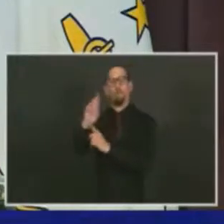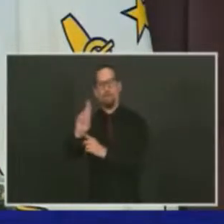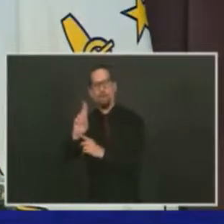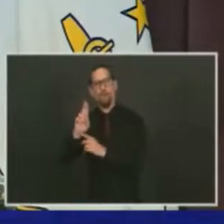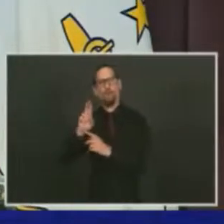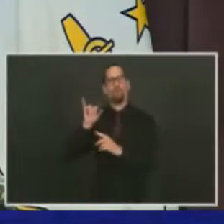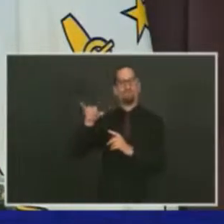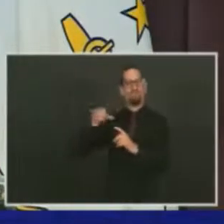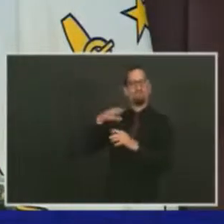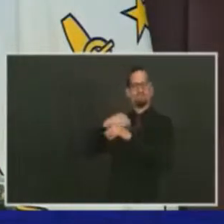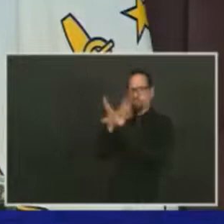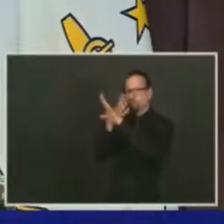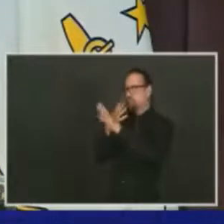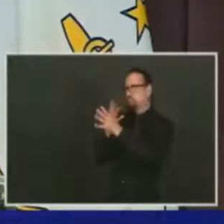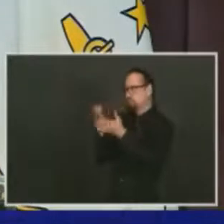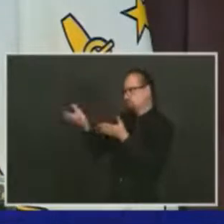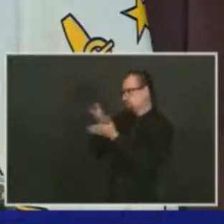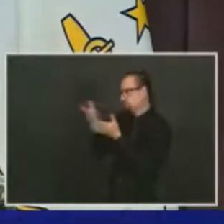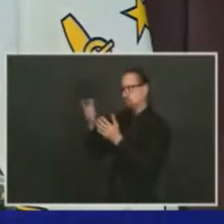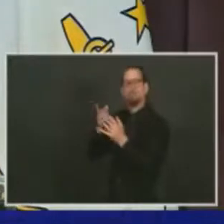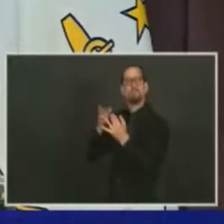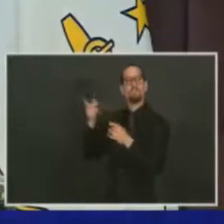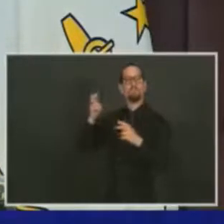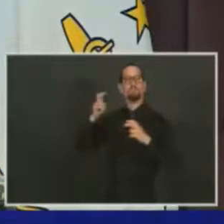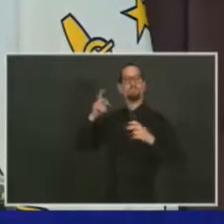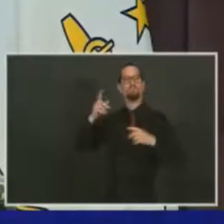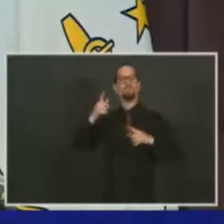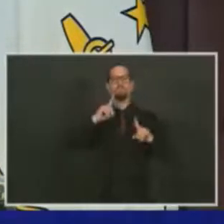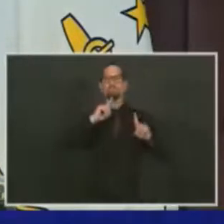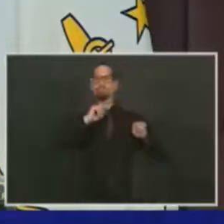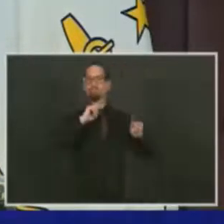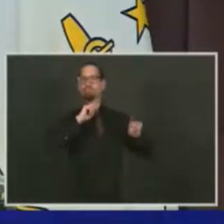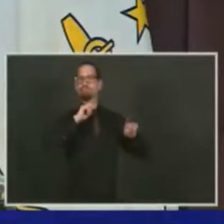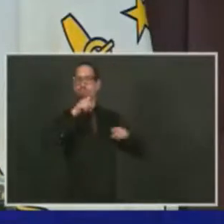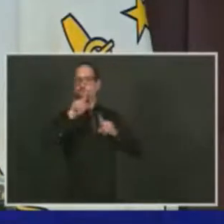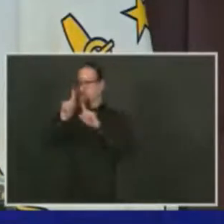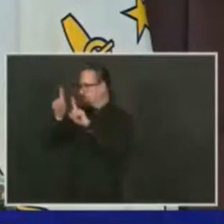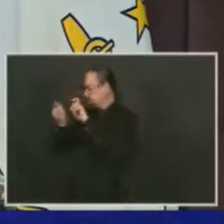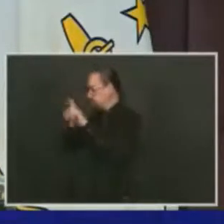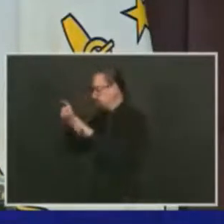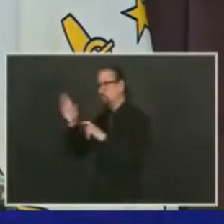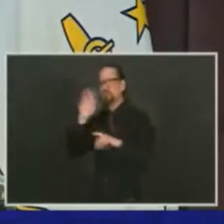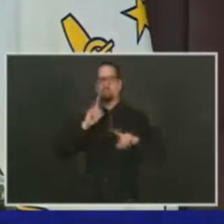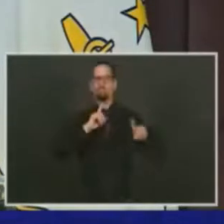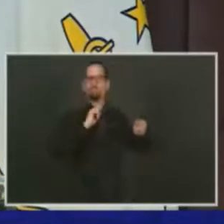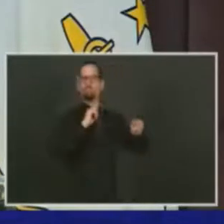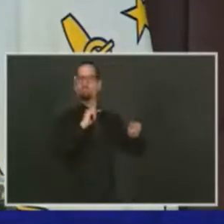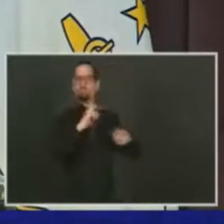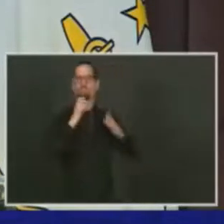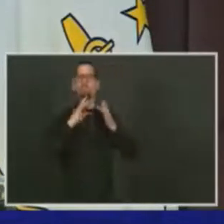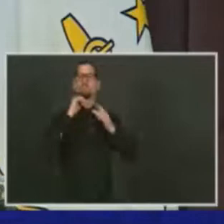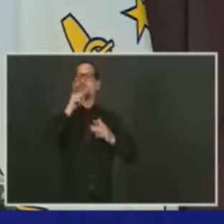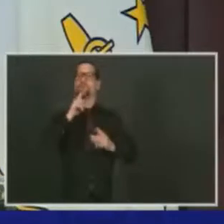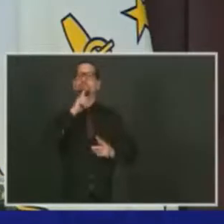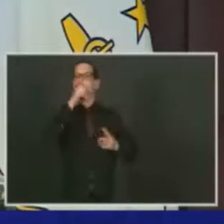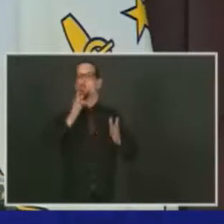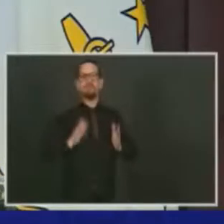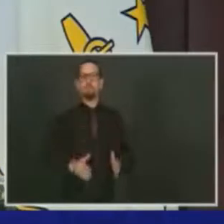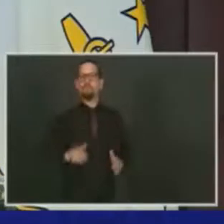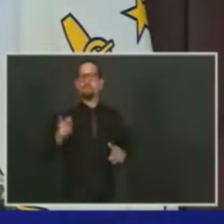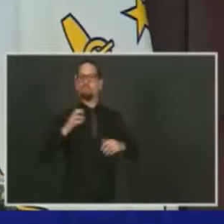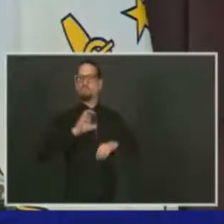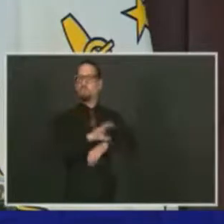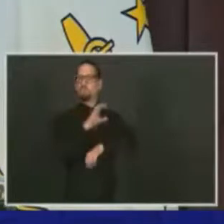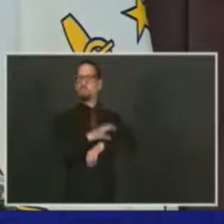recommendation assessment. You might not know what you want to do. You might be, you might say, I'm ready for a change. So let us help you figure